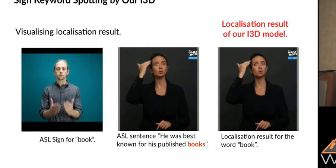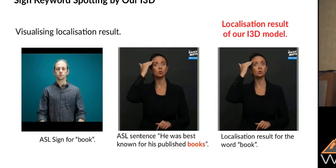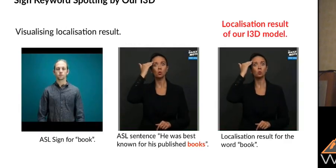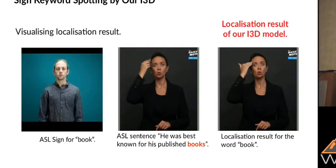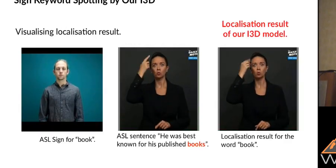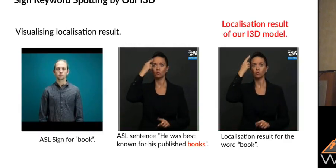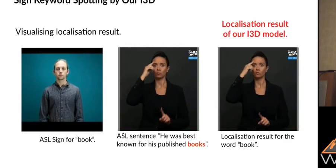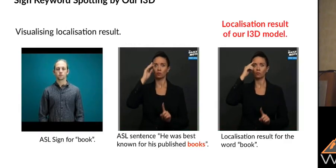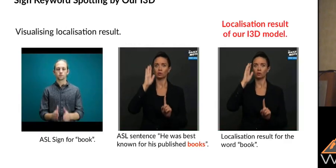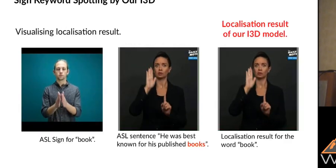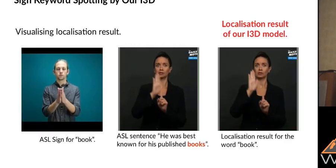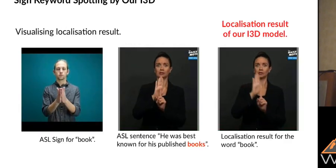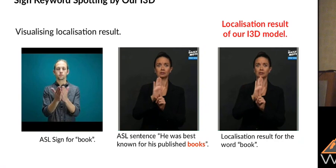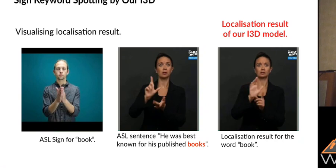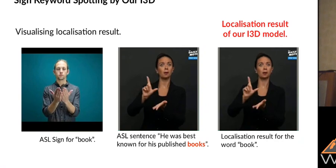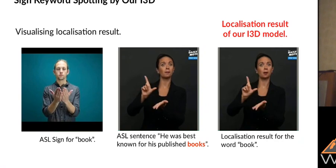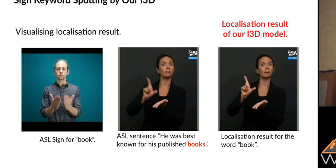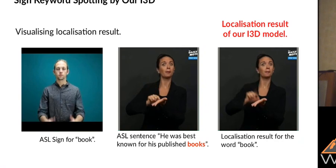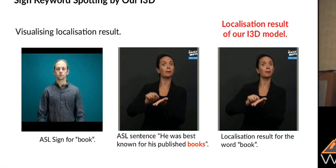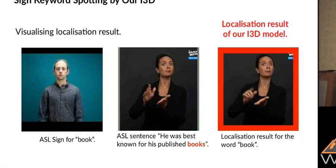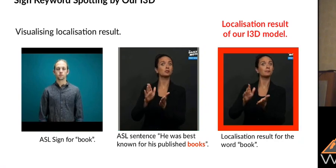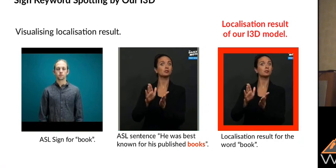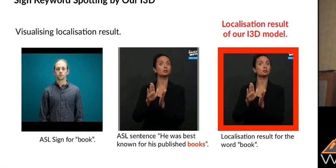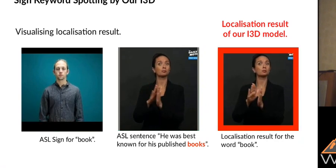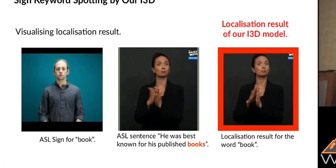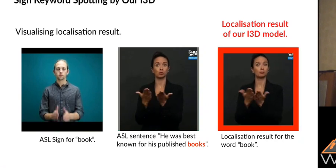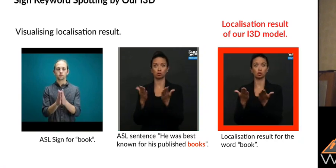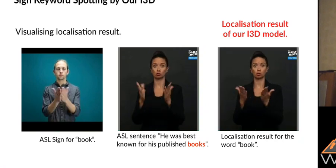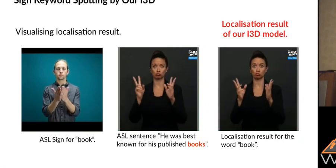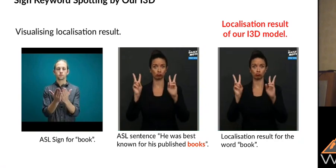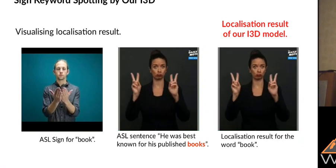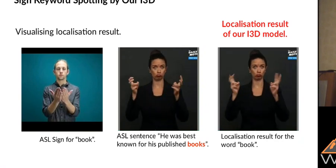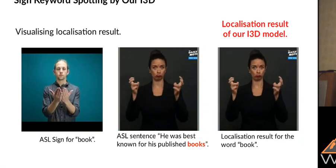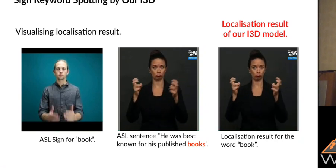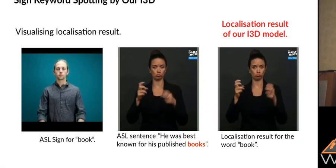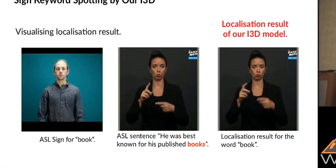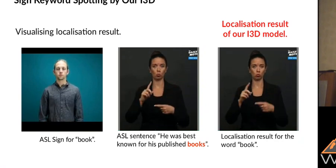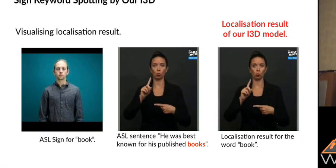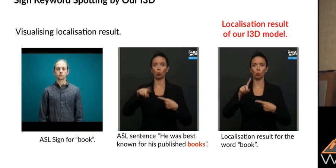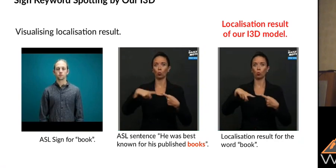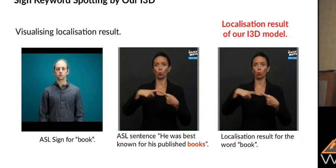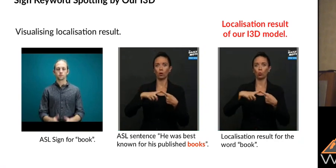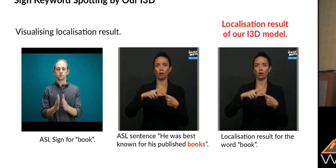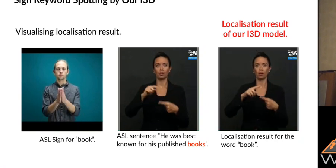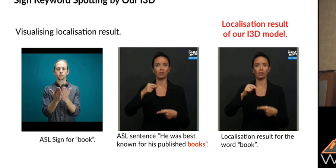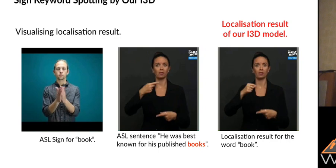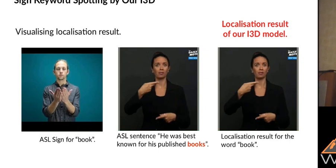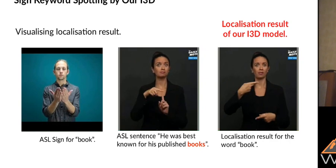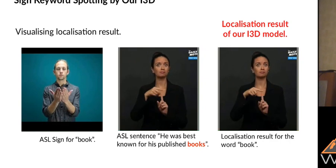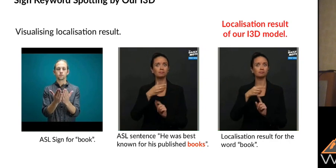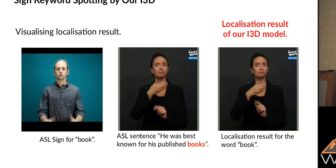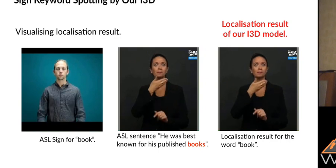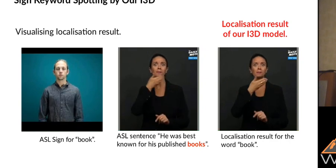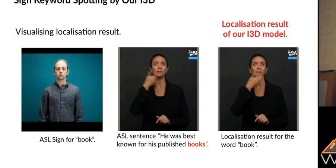Here we provide examples of our localization results. On the left is a demonstration of the word-level sign video from our dataset.